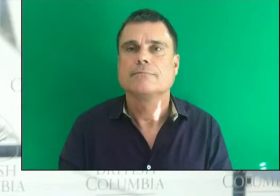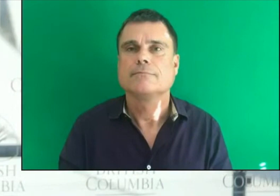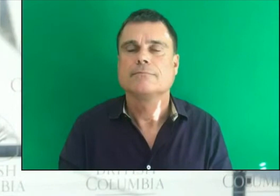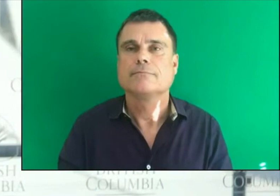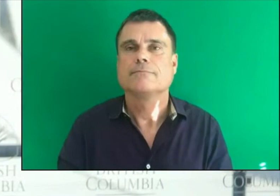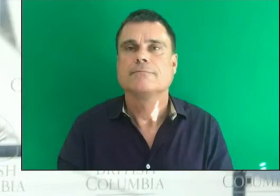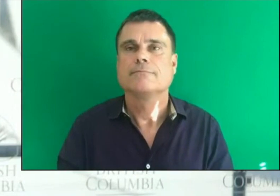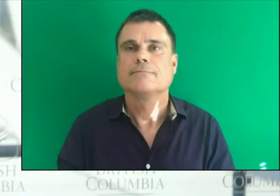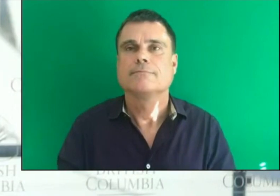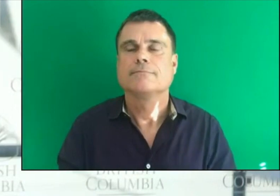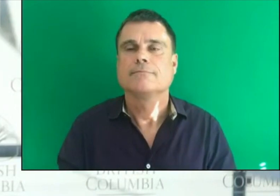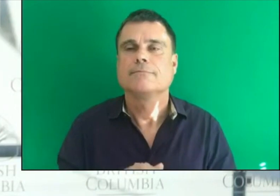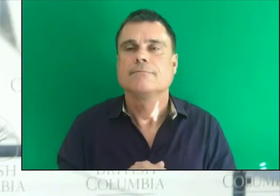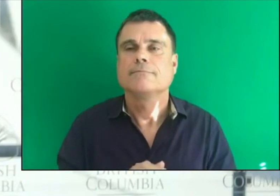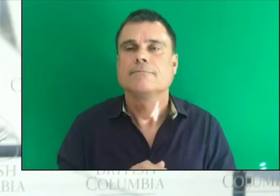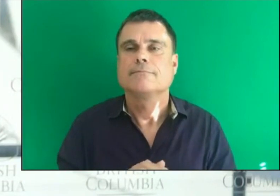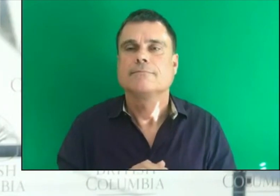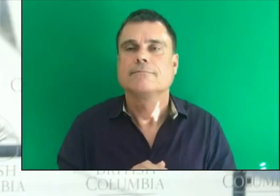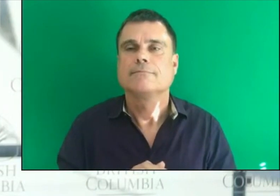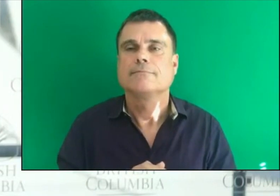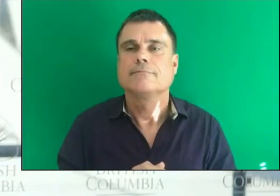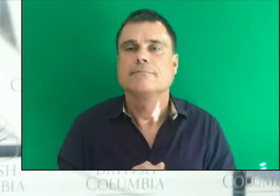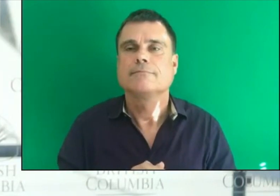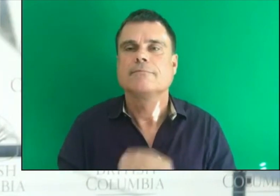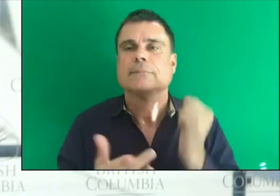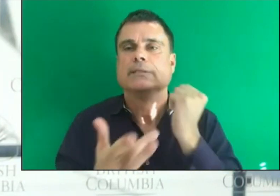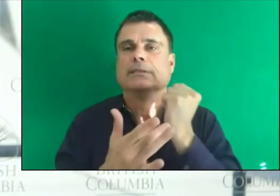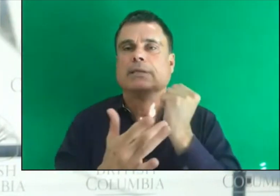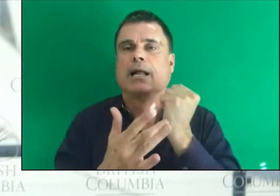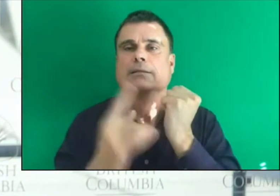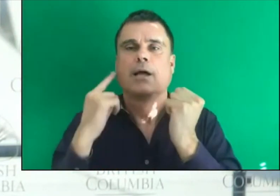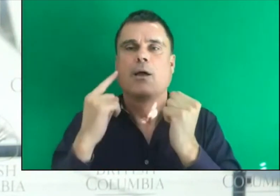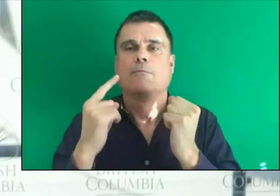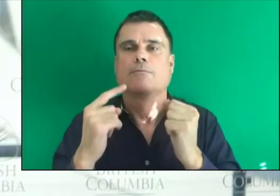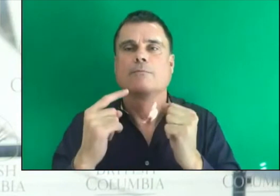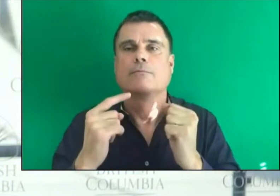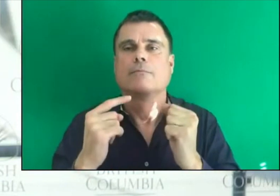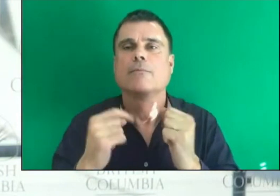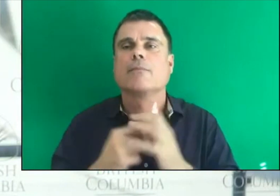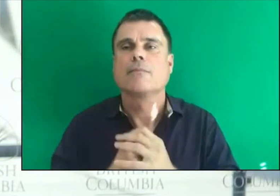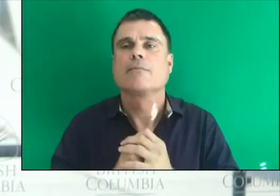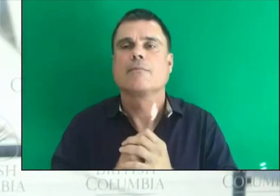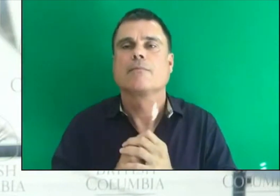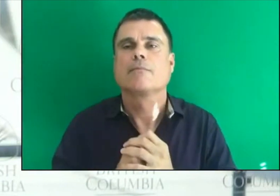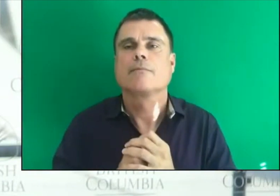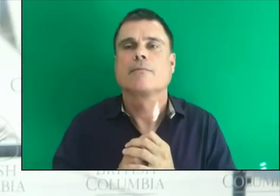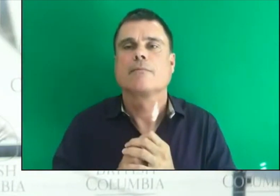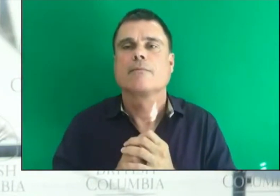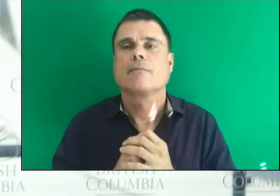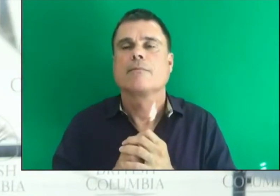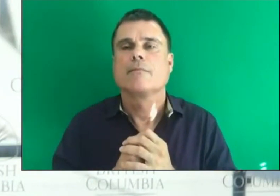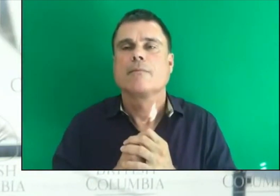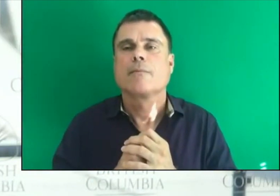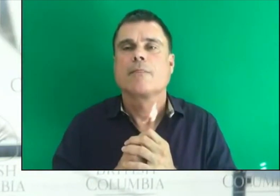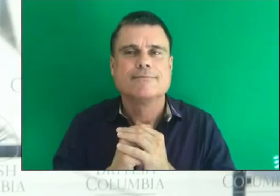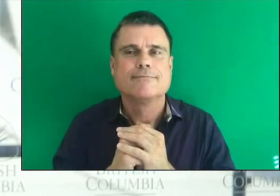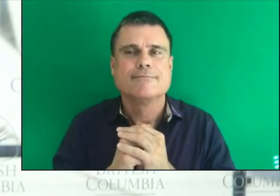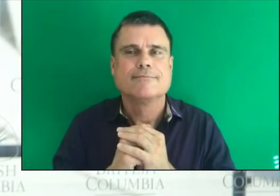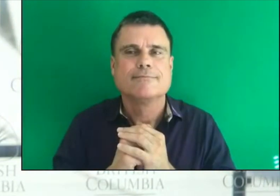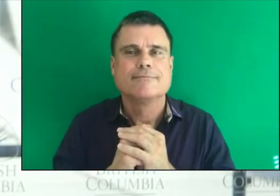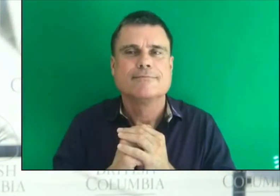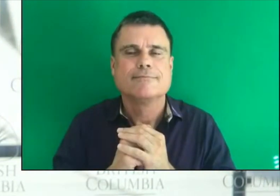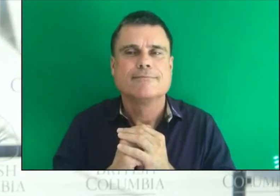activity centers or in our workplace. Thank you. The next question comes from Amy Smart, Canadian Press.